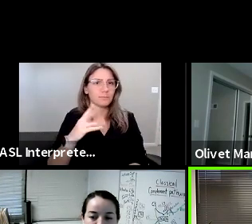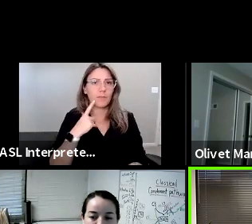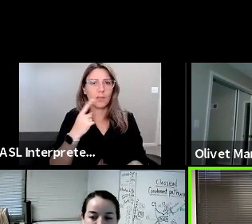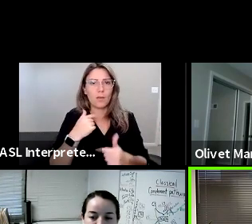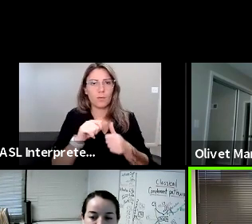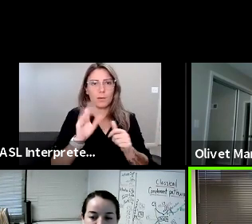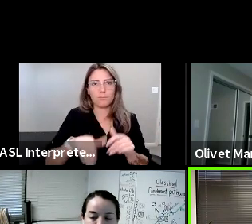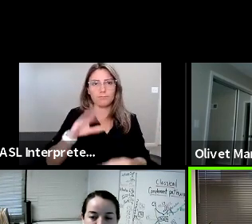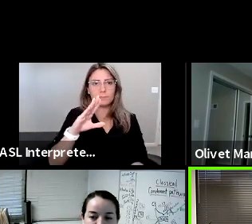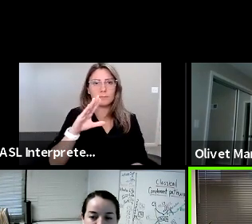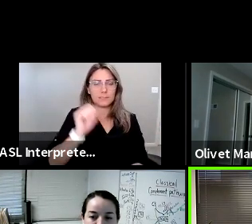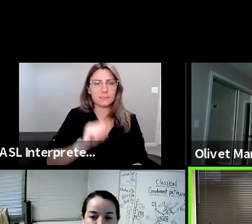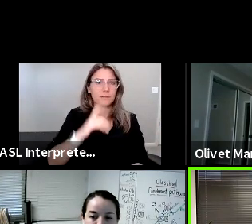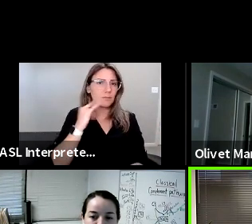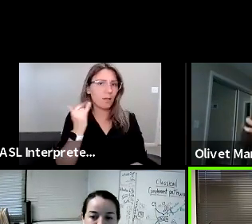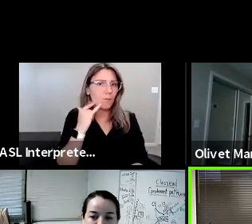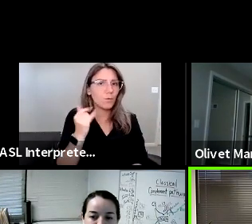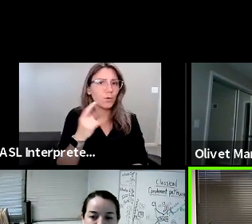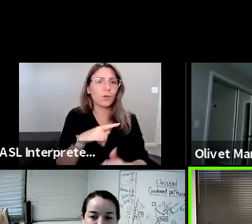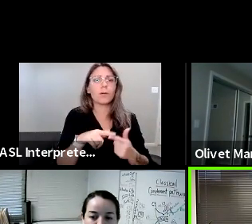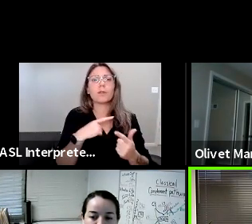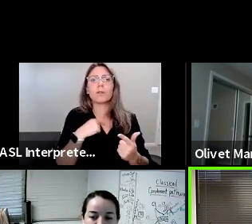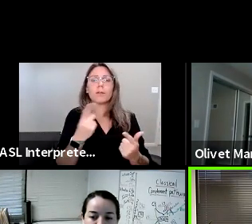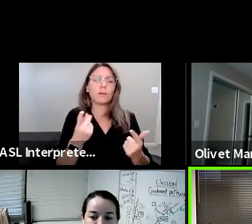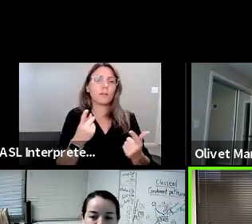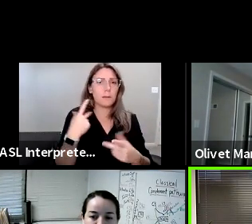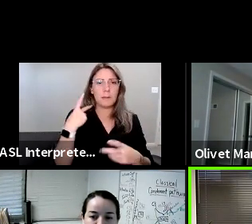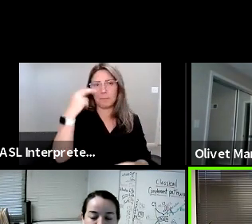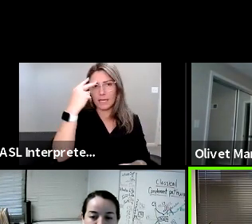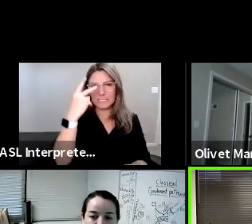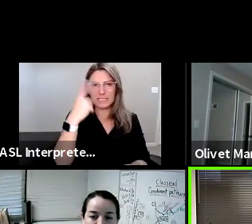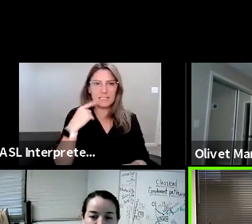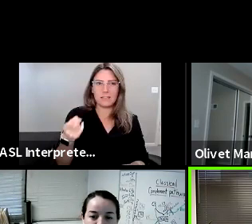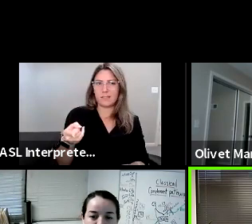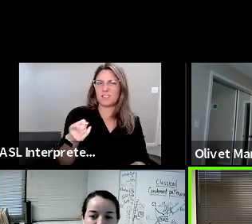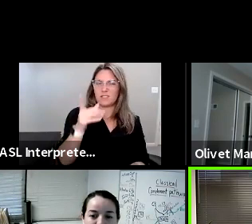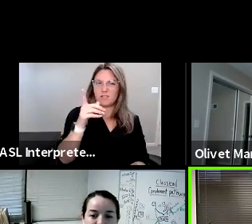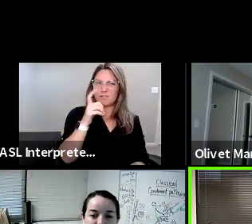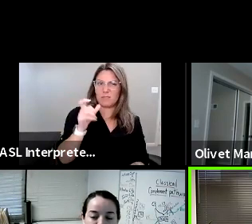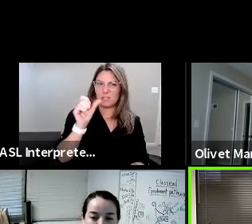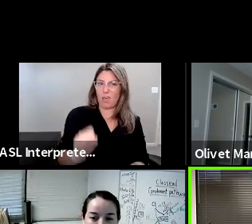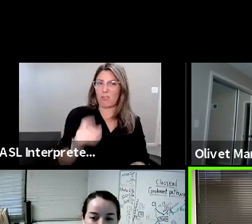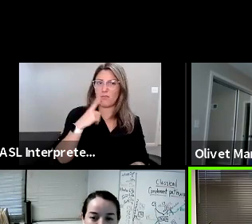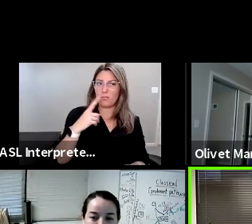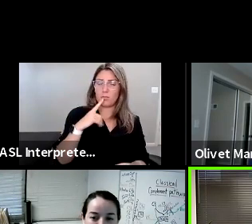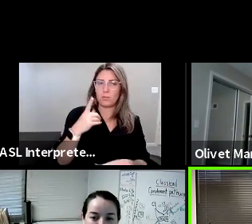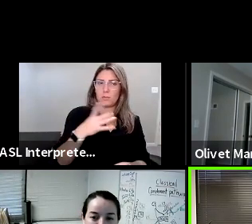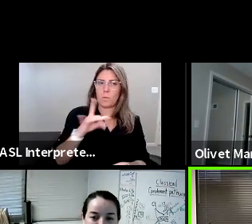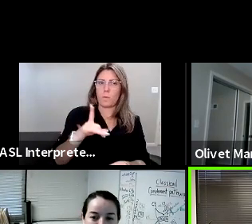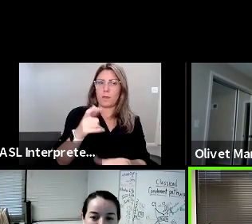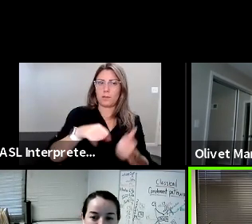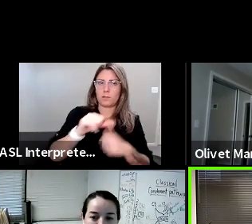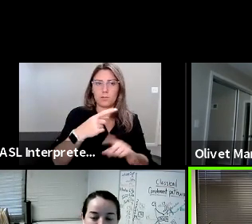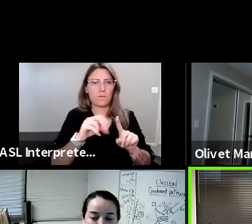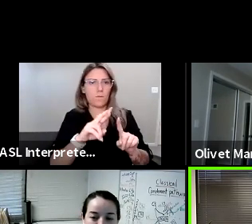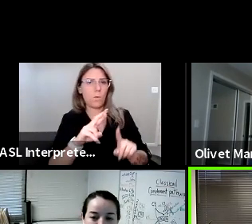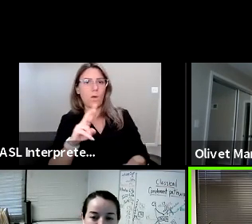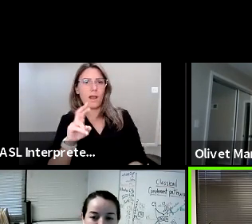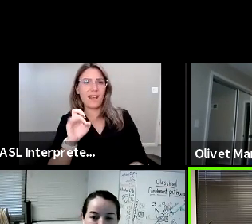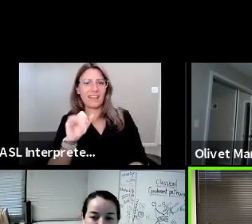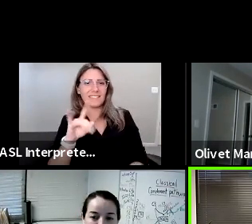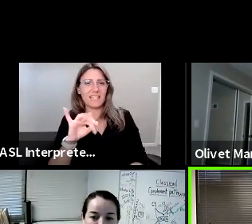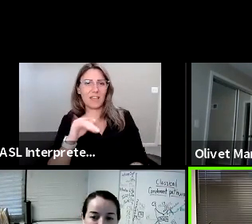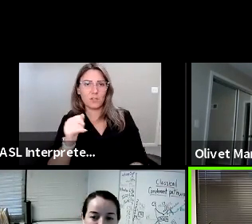in Southern California, there was a big thing. Well, you know, Salvadorians and Mexicans don't like each other, but if I, you know, went to Salvador, they'd be like, oh yeah,